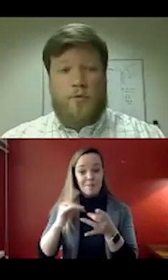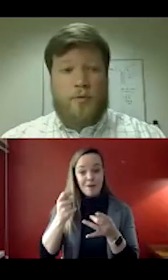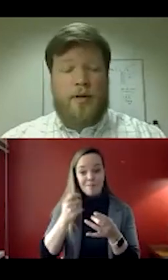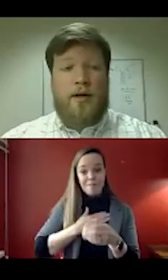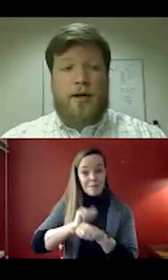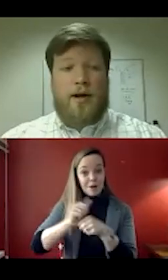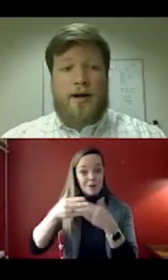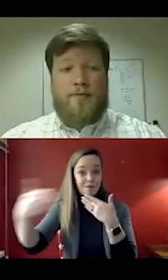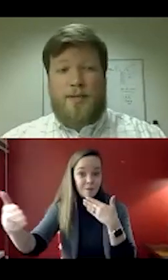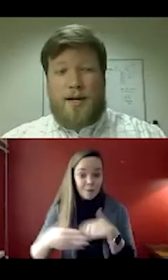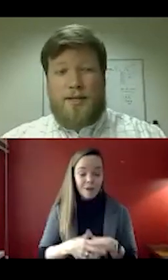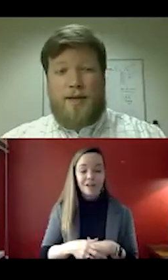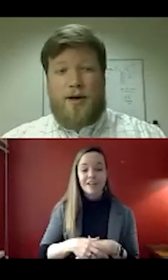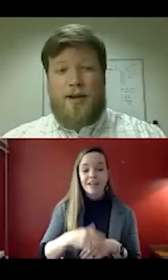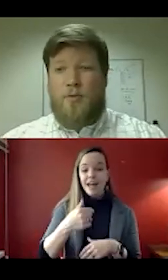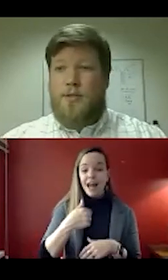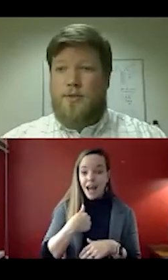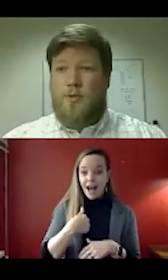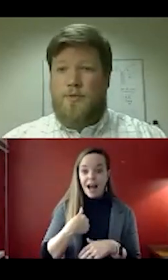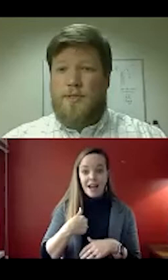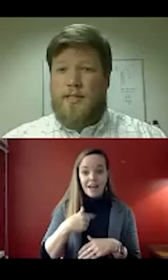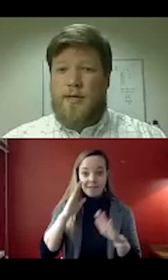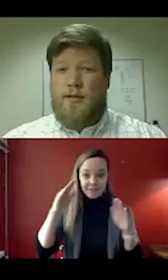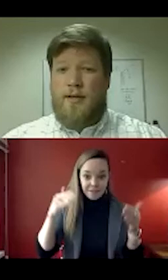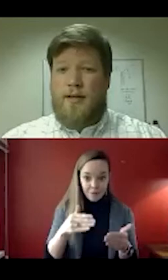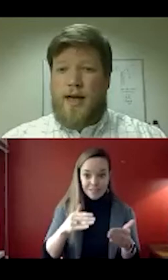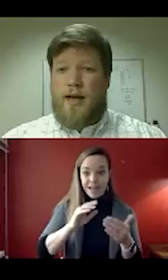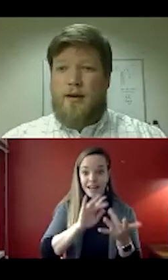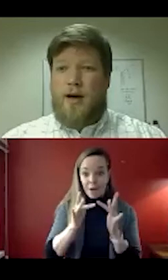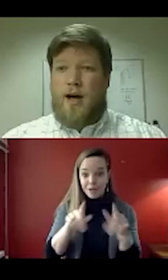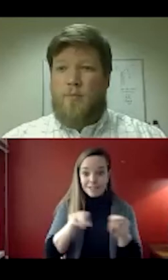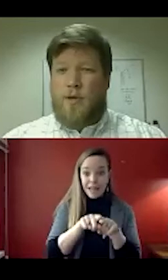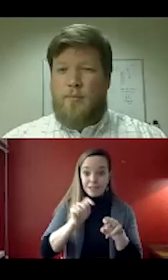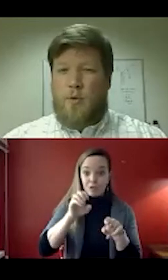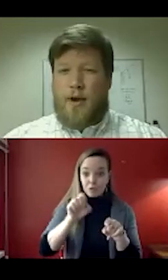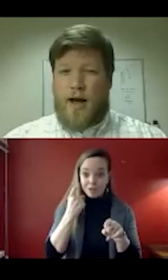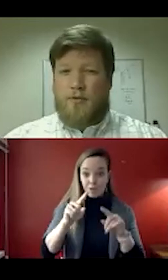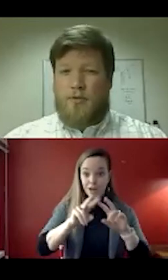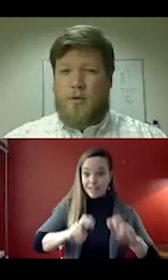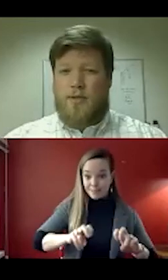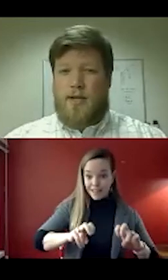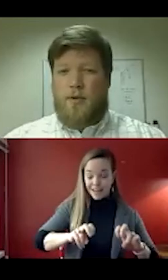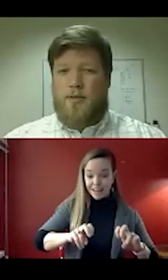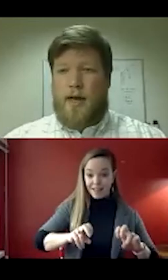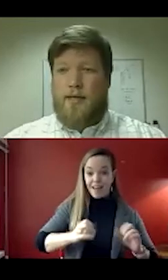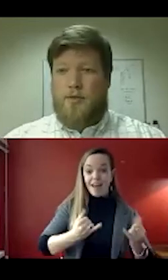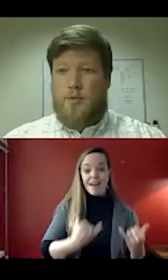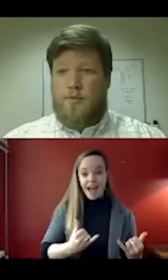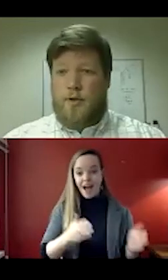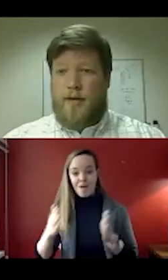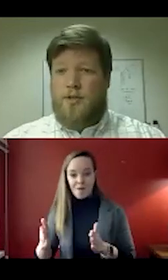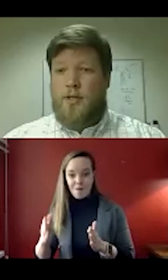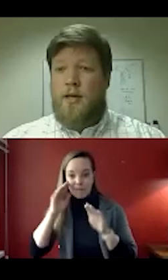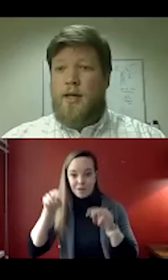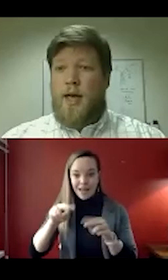moving forward, I've spent a lot of time on networks as tools for assessment, and I'm working more now towards networks as tools